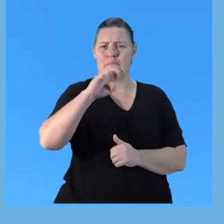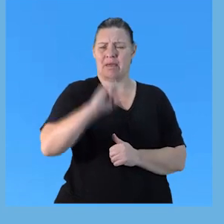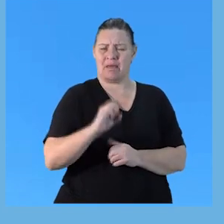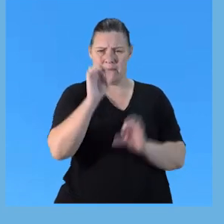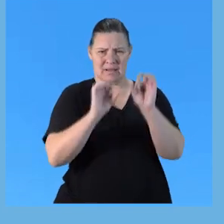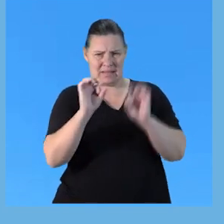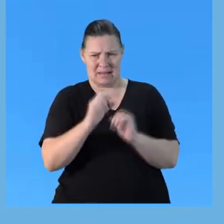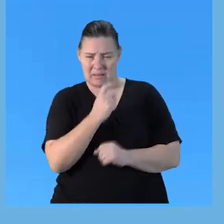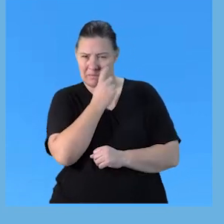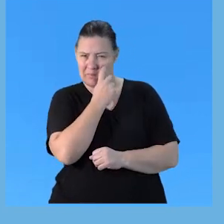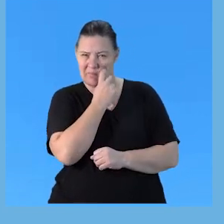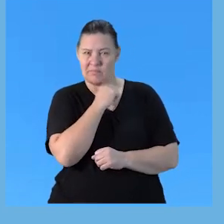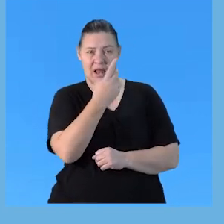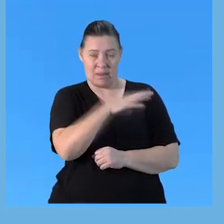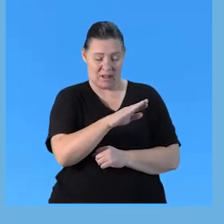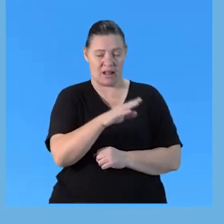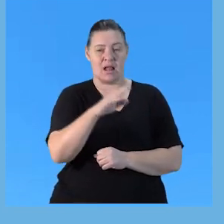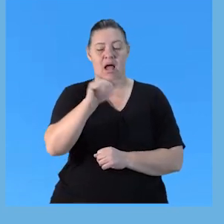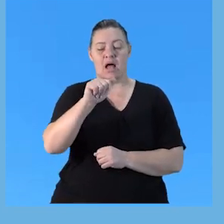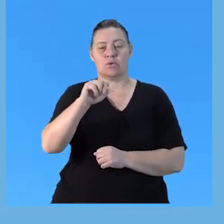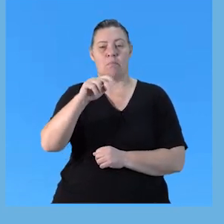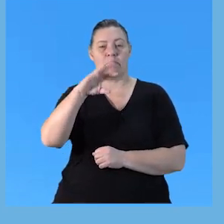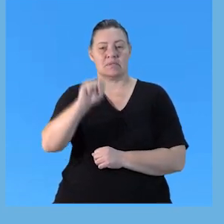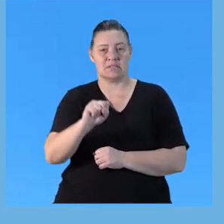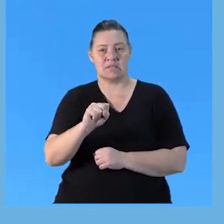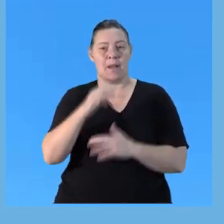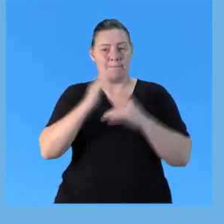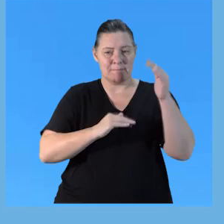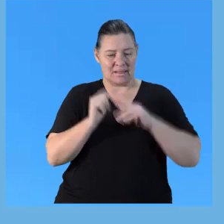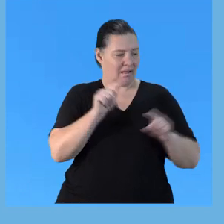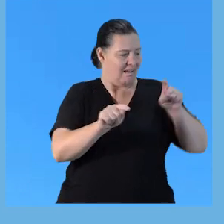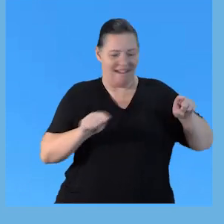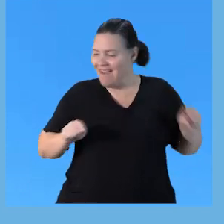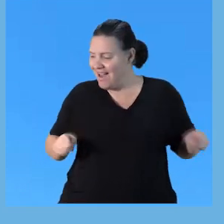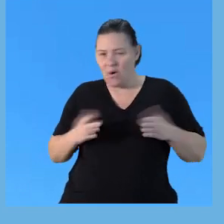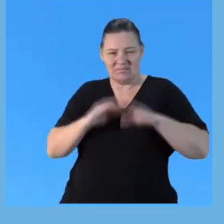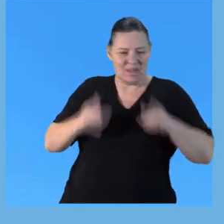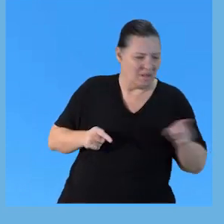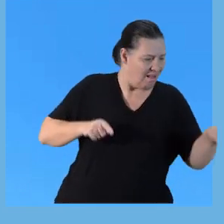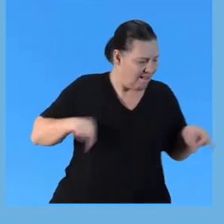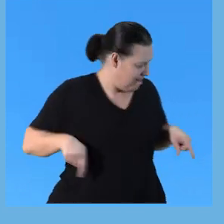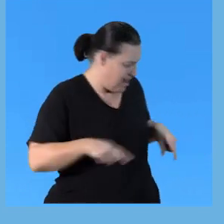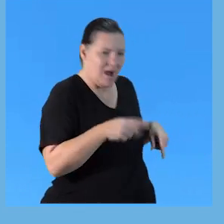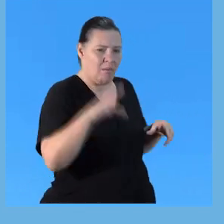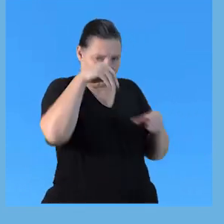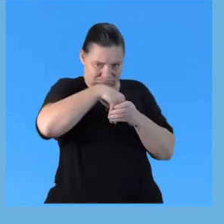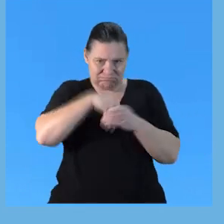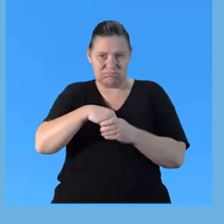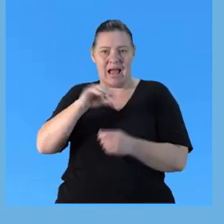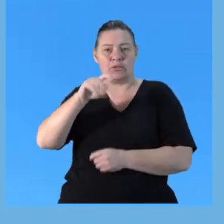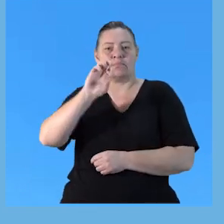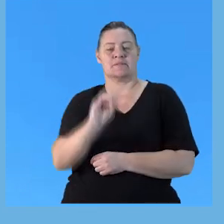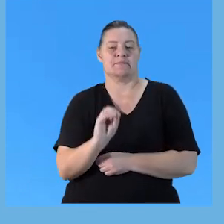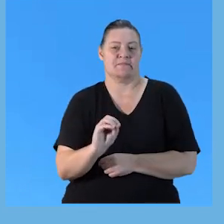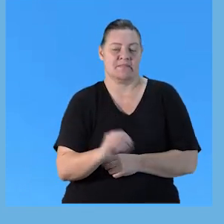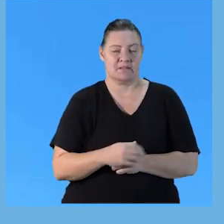So now, we need to now answer these questions. It says, what do you then notice in the following circuit diagram? On this diagram given to us